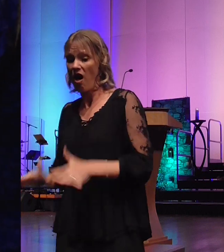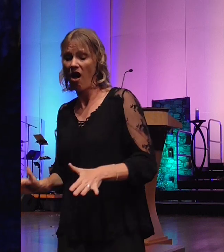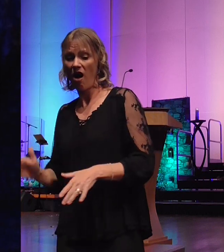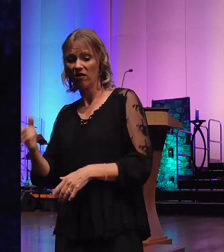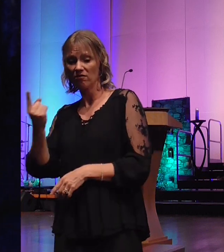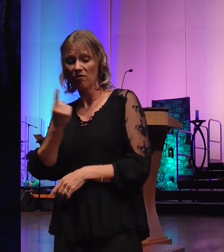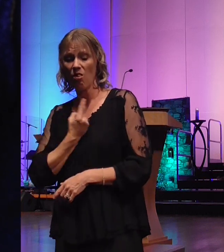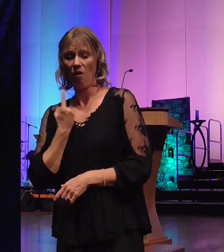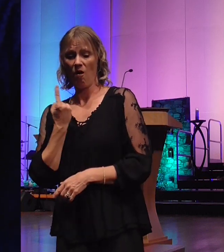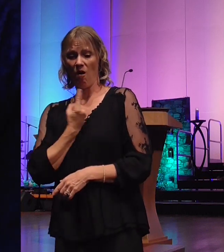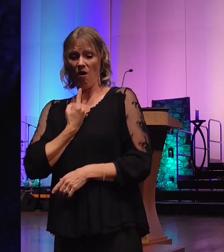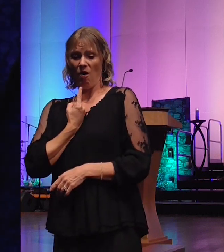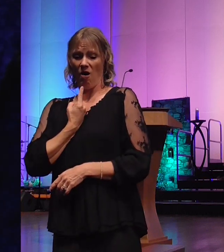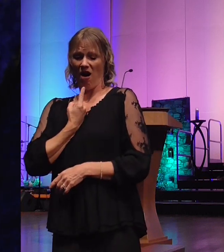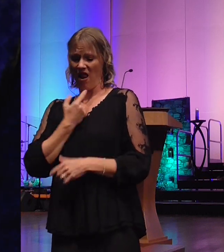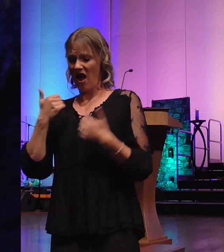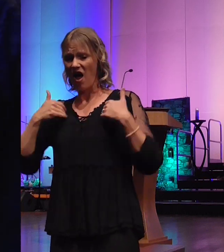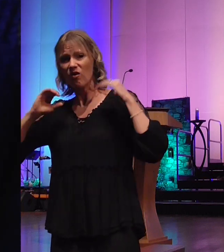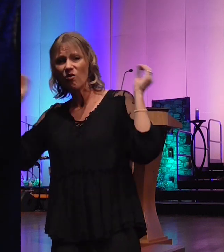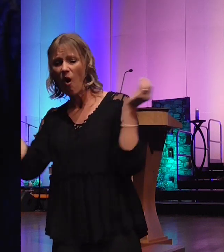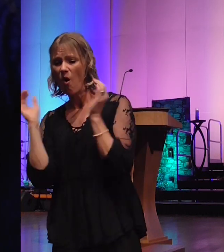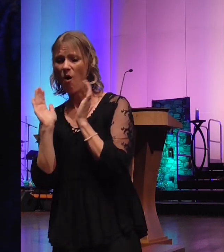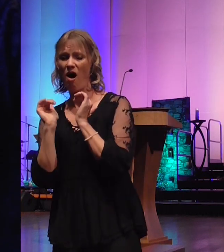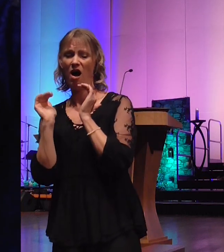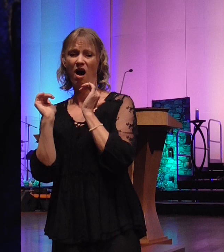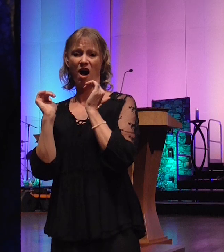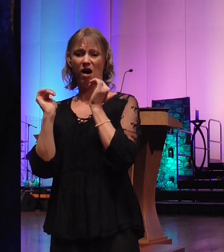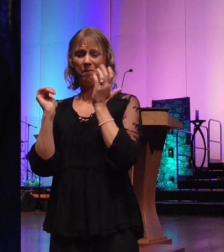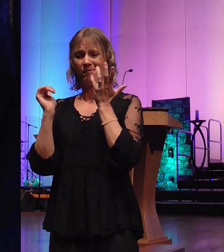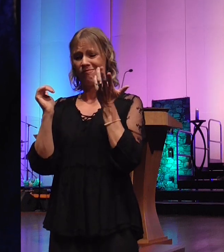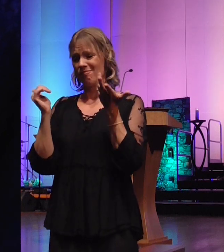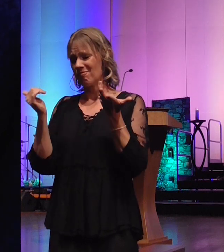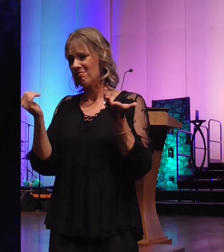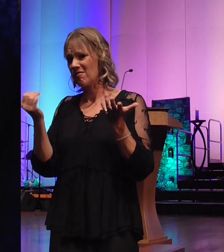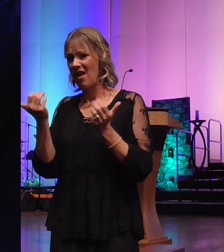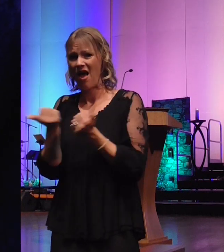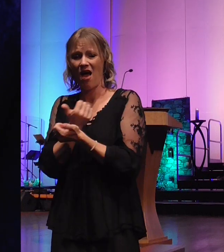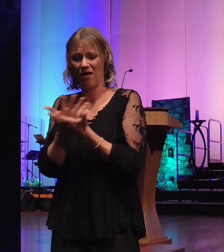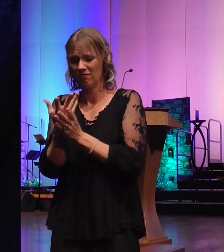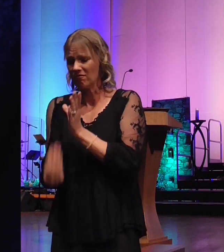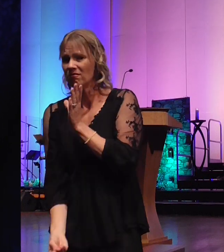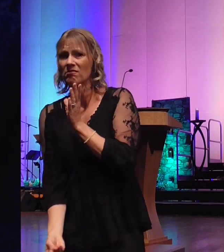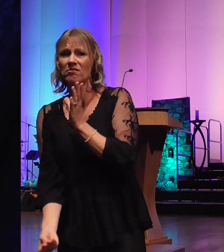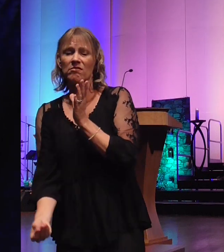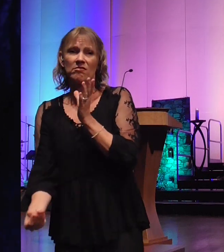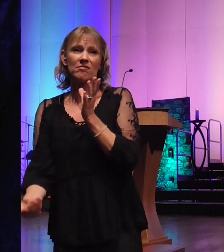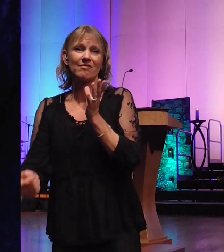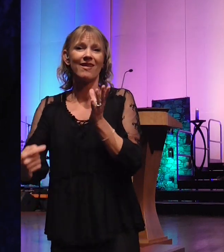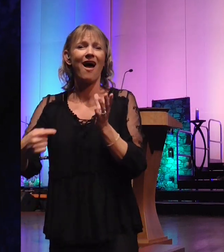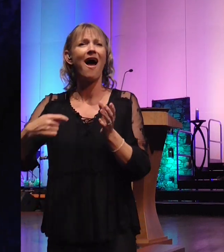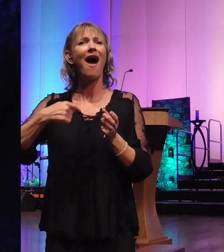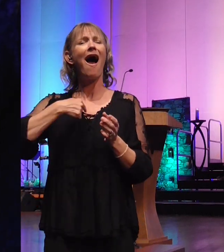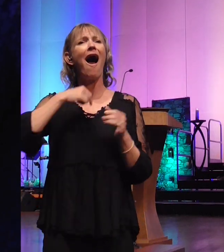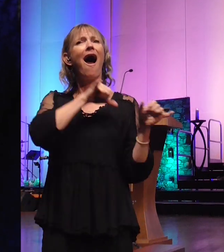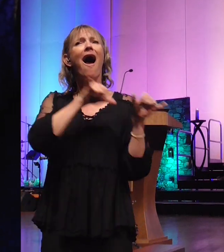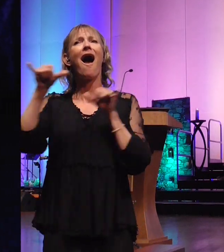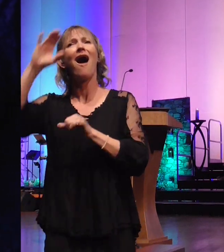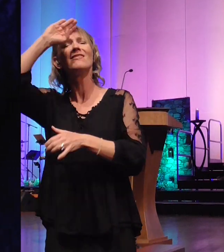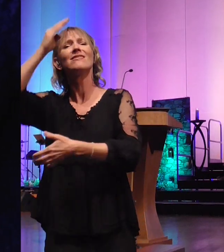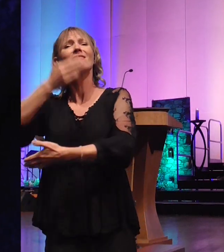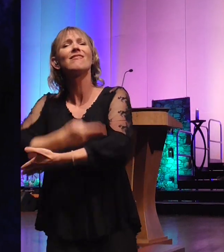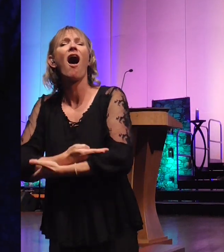alone, from hopelessly gone. I am the